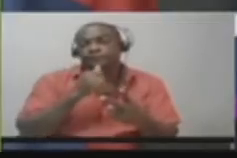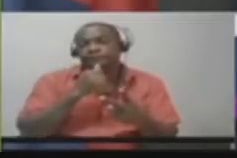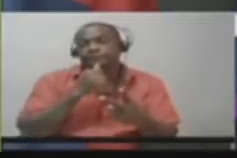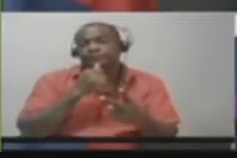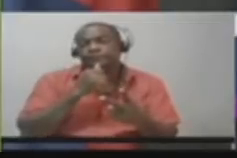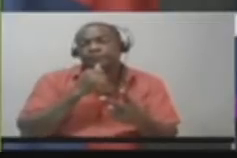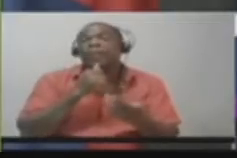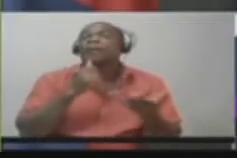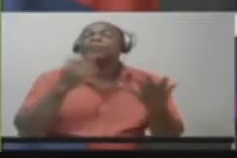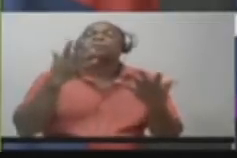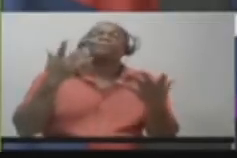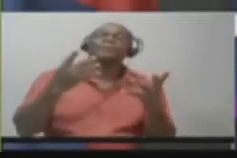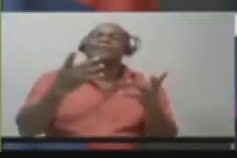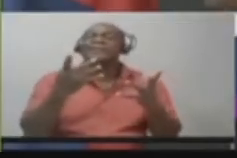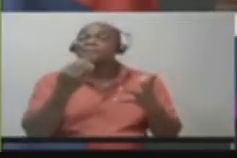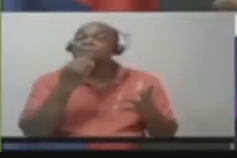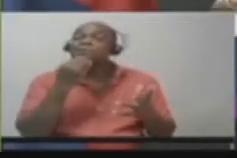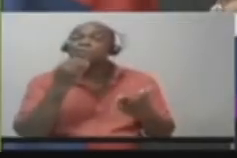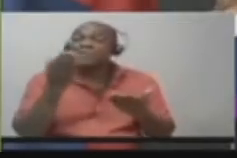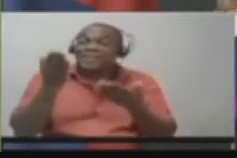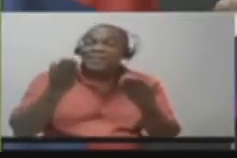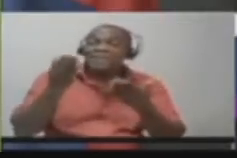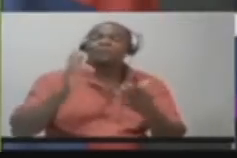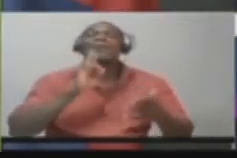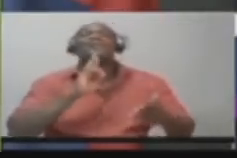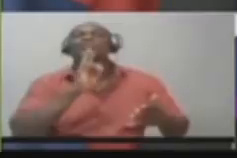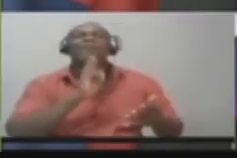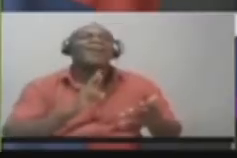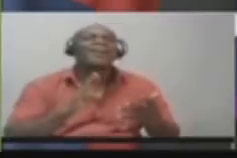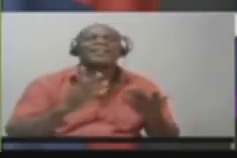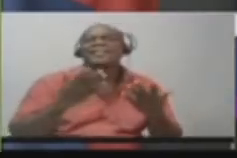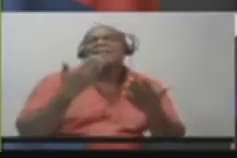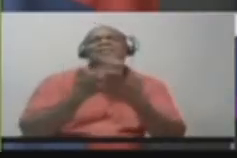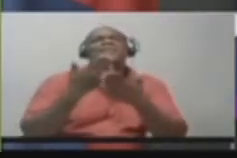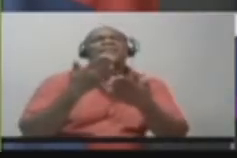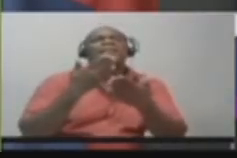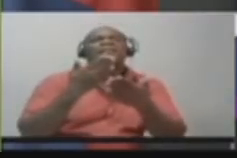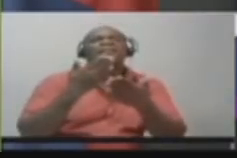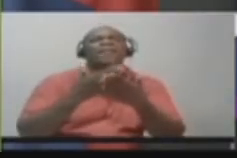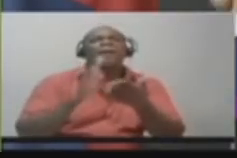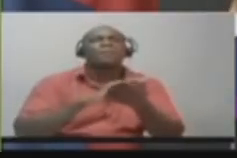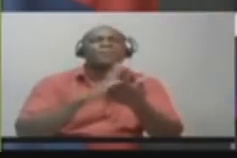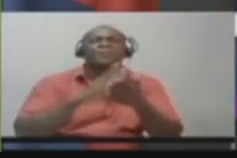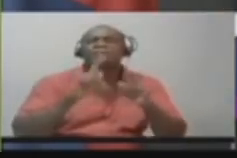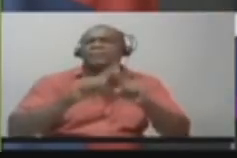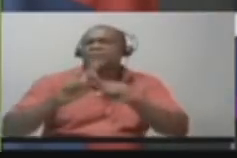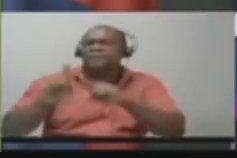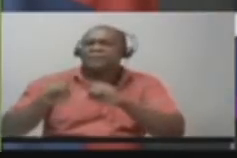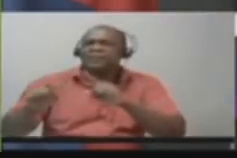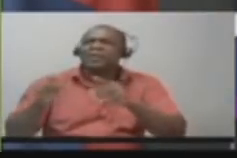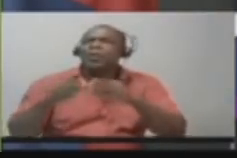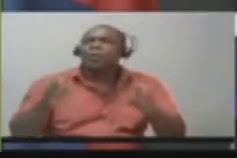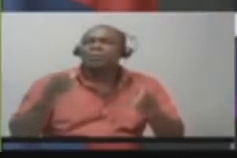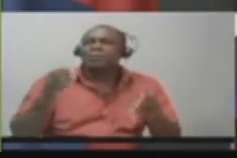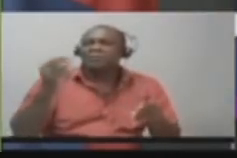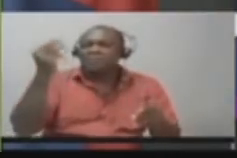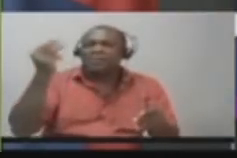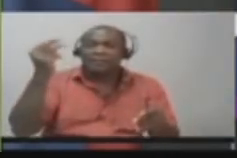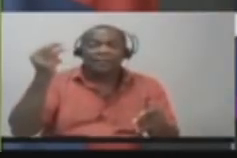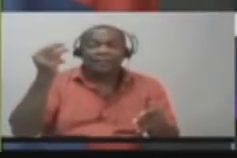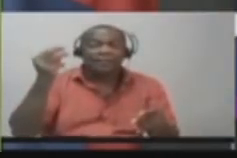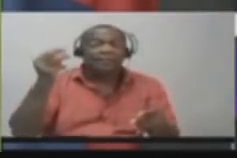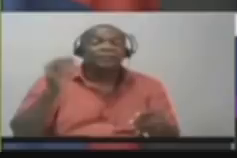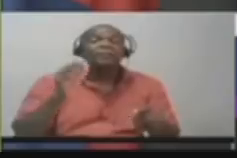Monday is takeaway, no in-house dining, it's curbside delivery,